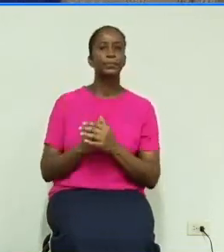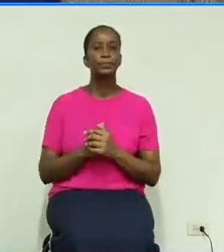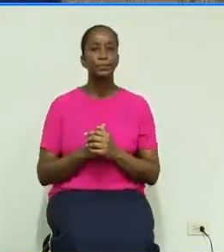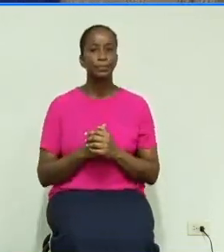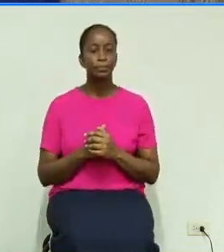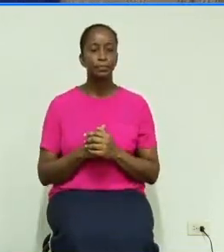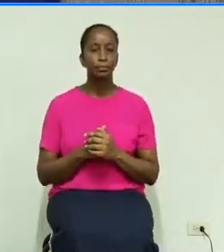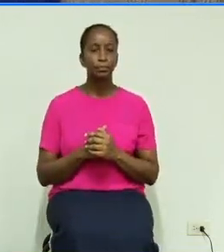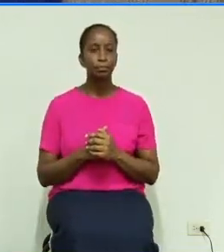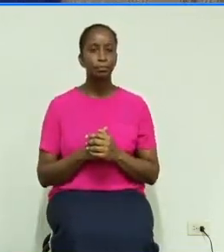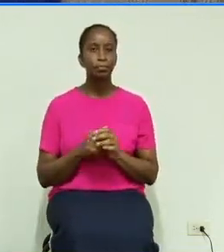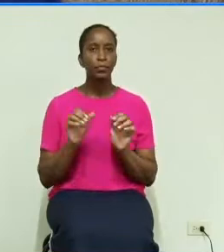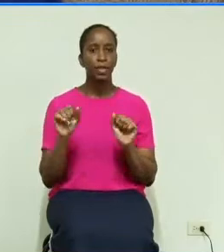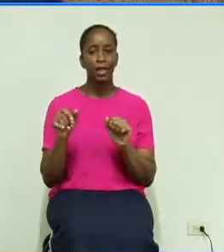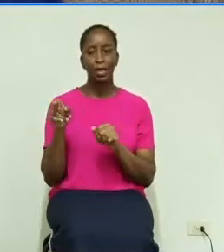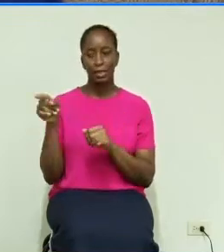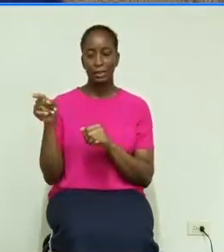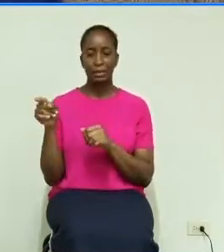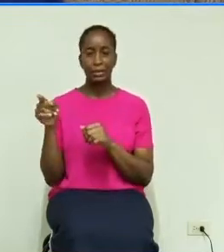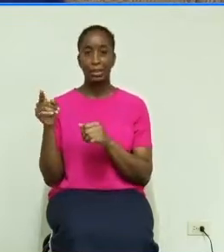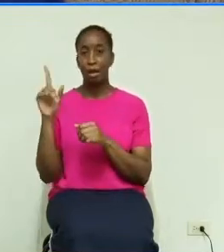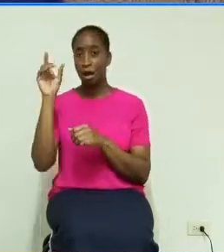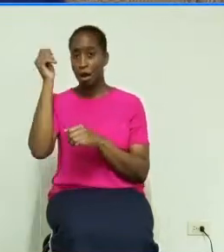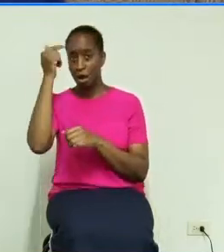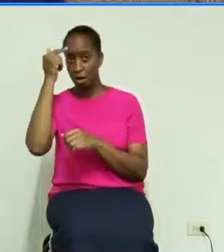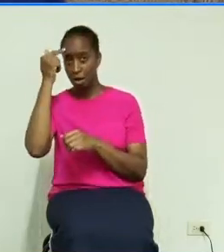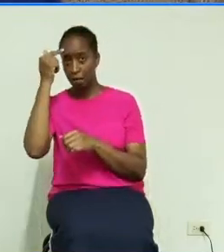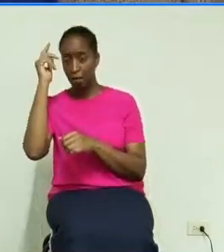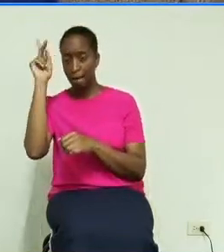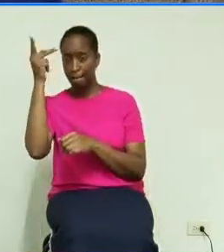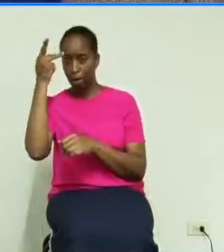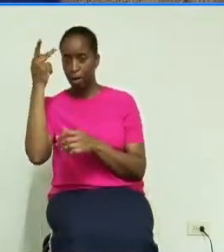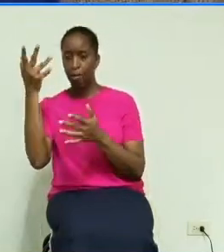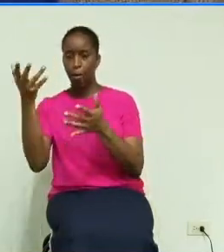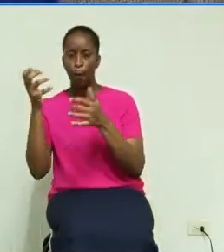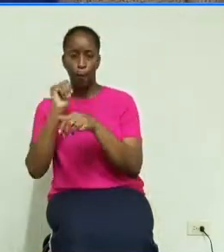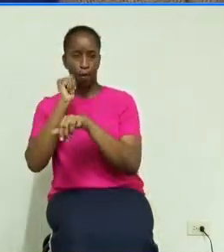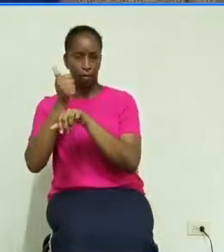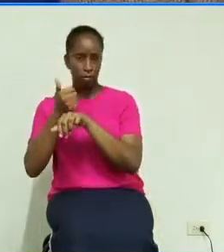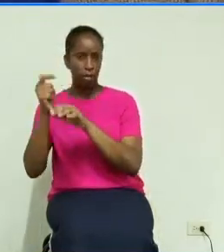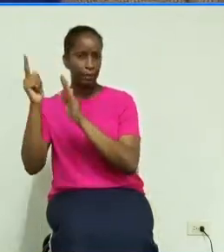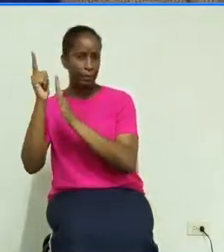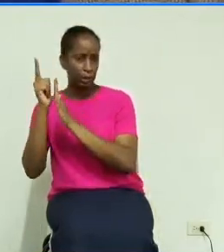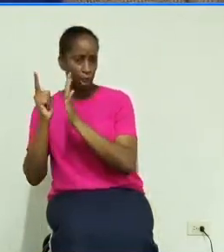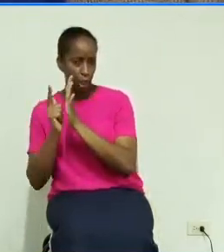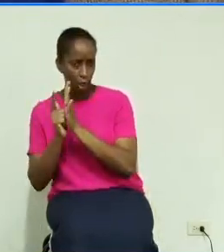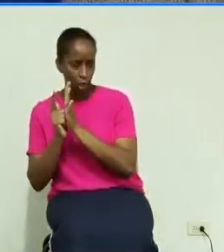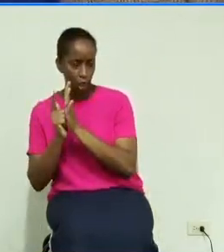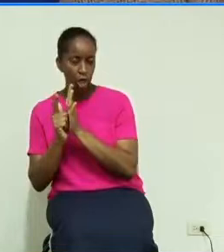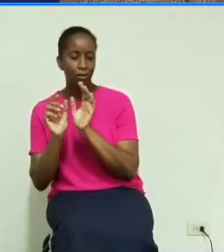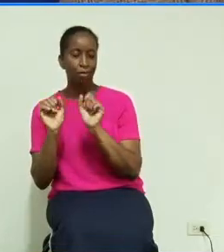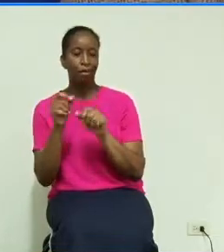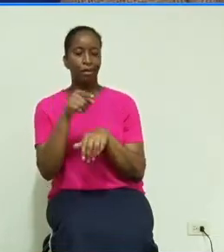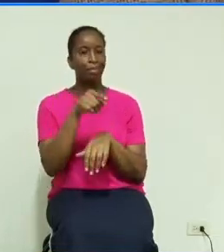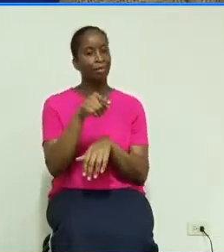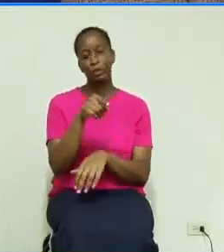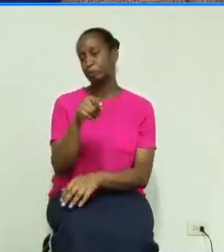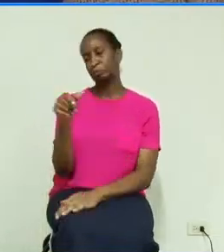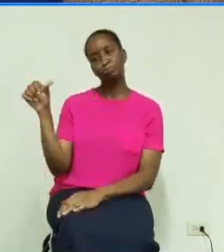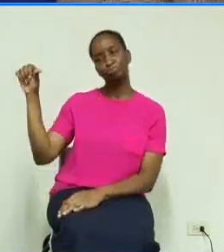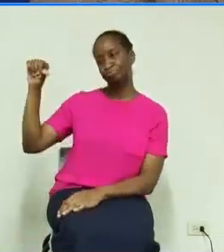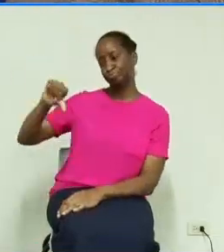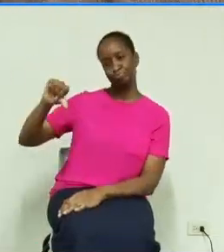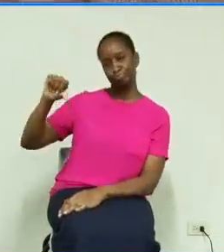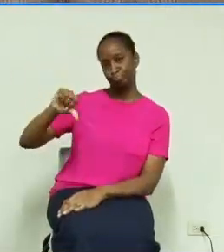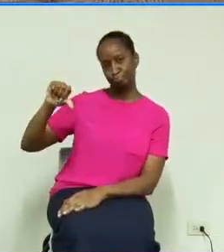Barbados, but we speak of the Senate voting down legislation or not